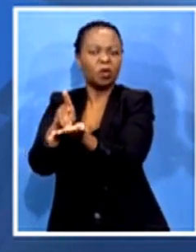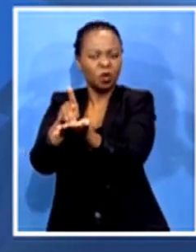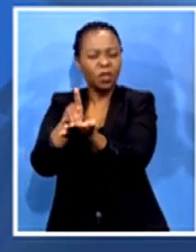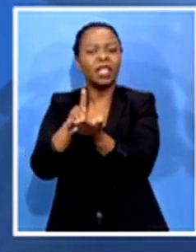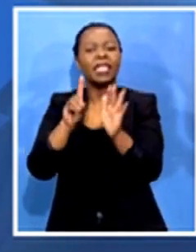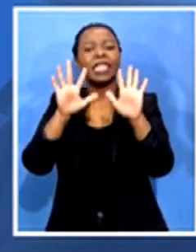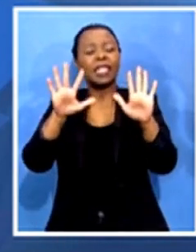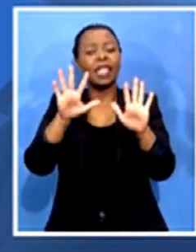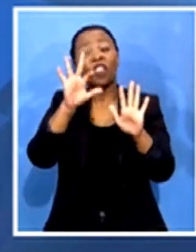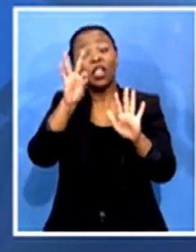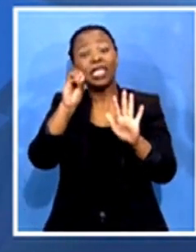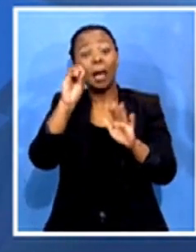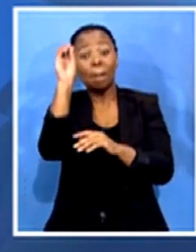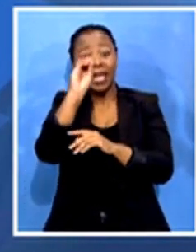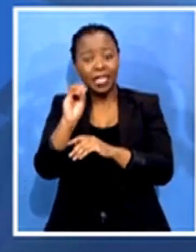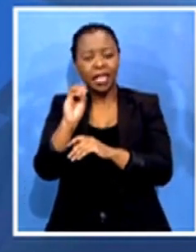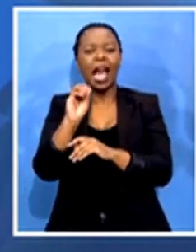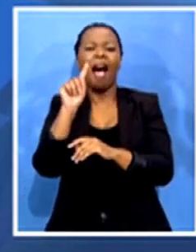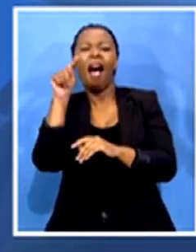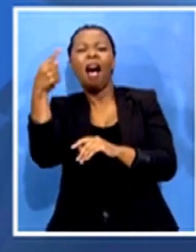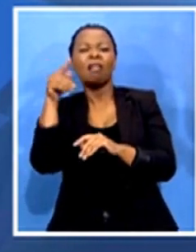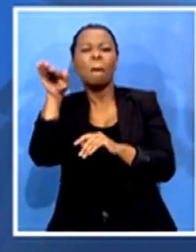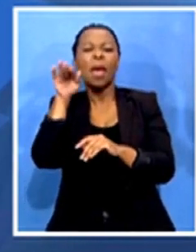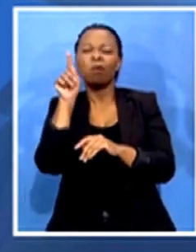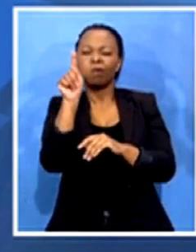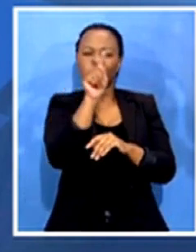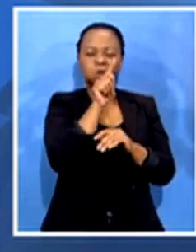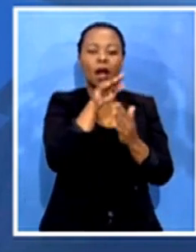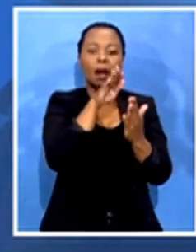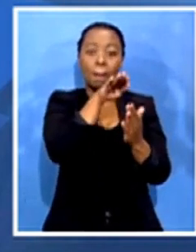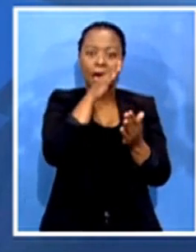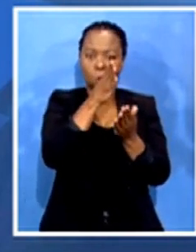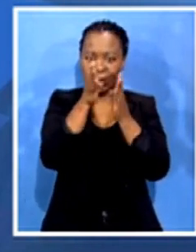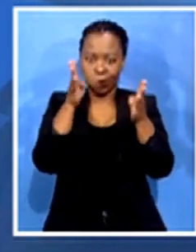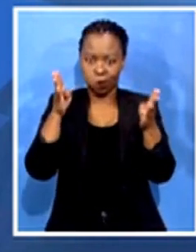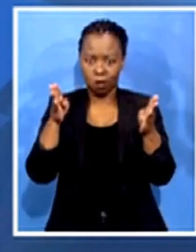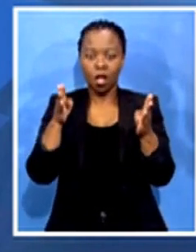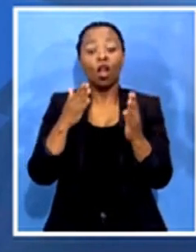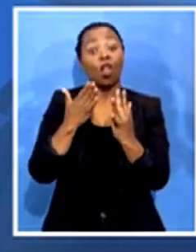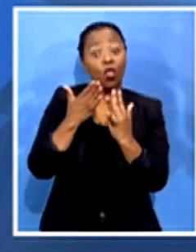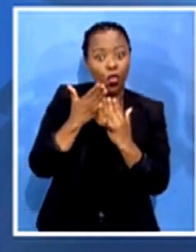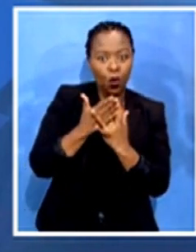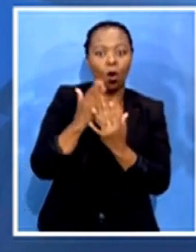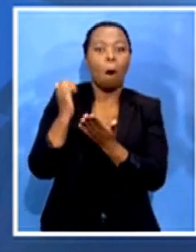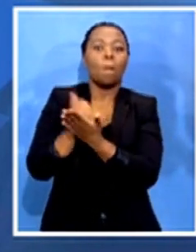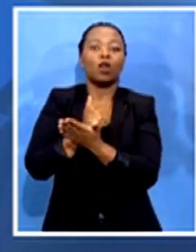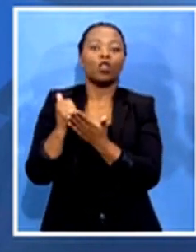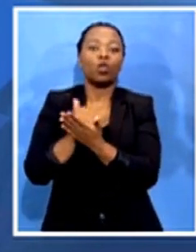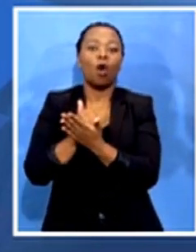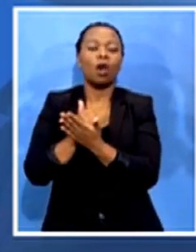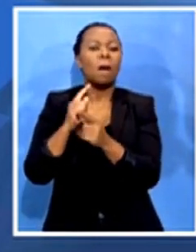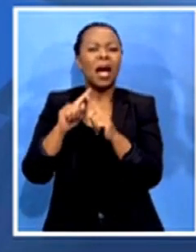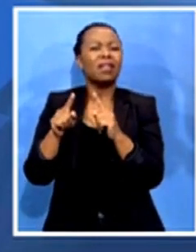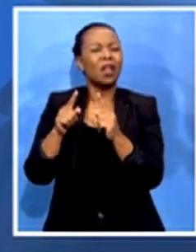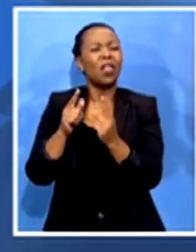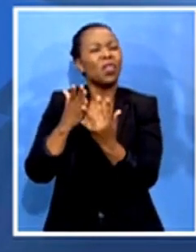banks, and only 70% are actually paid through the post office, but they do it digitally. That's why they can be able to get